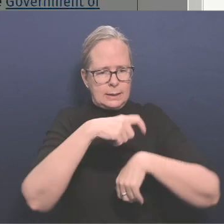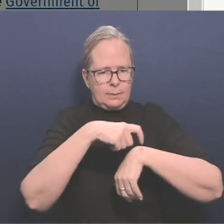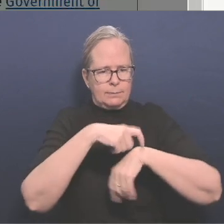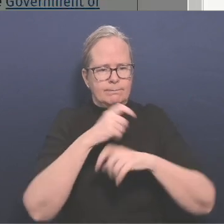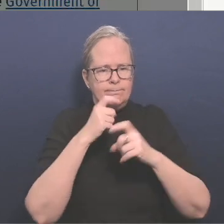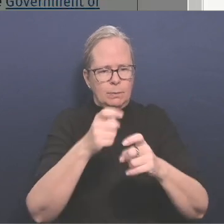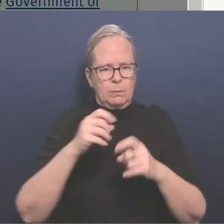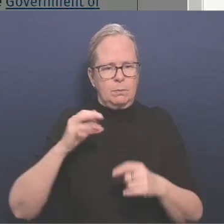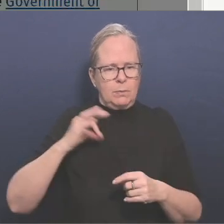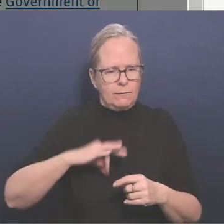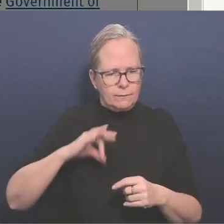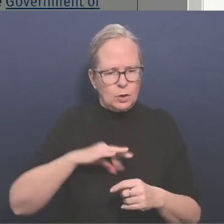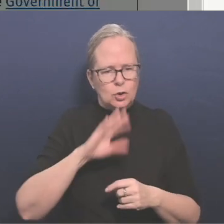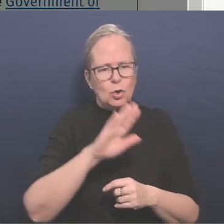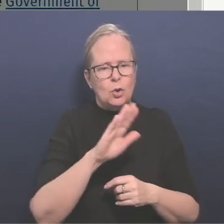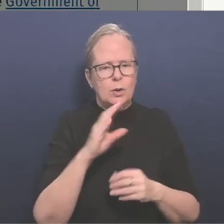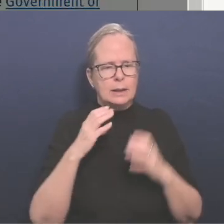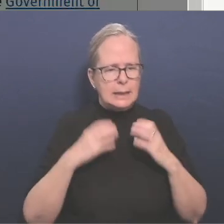and